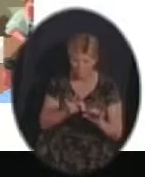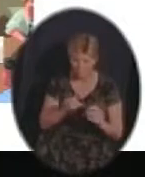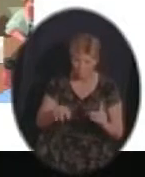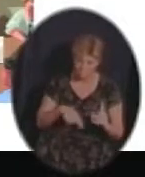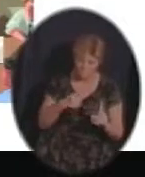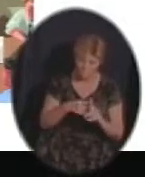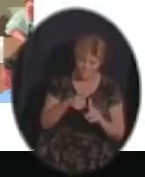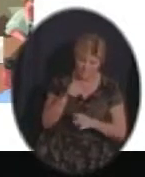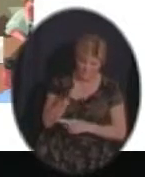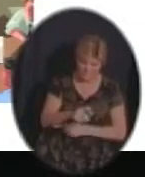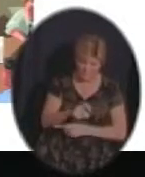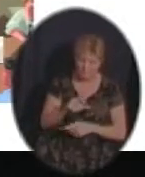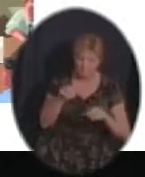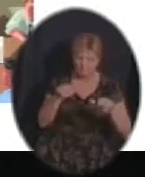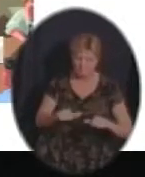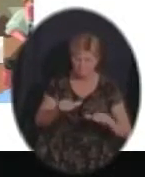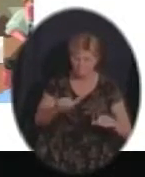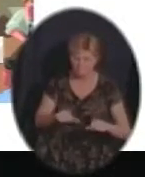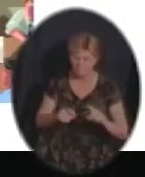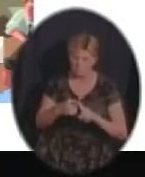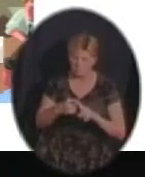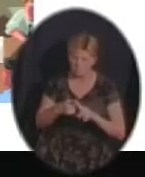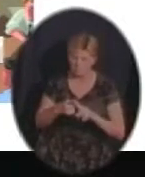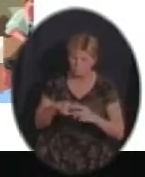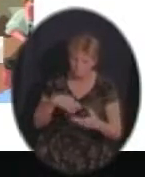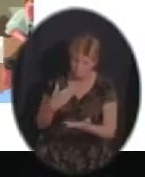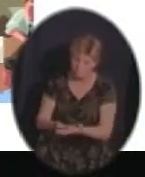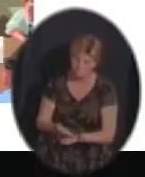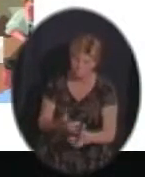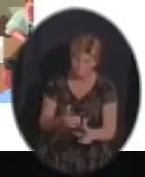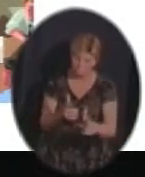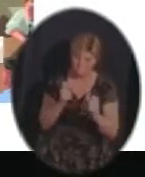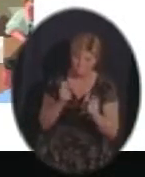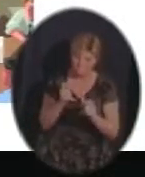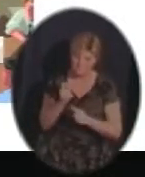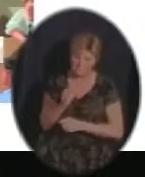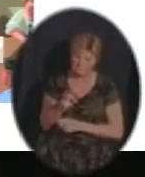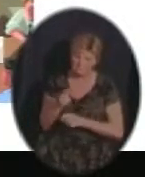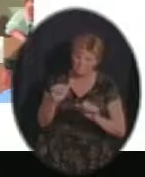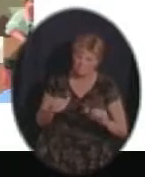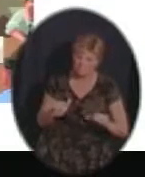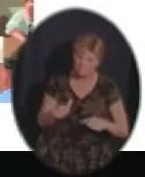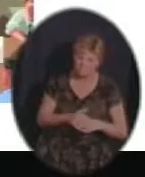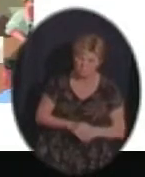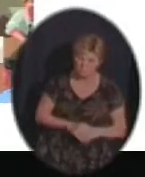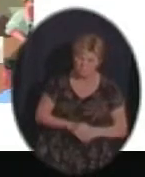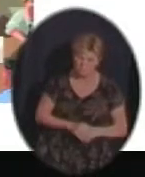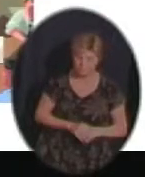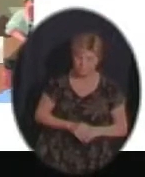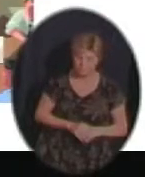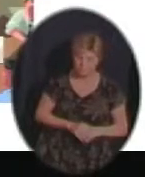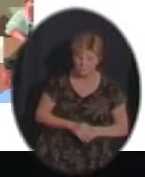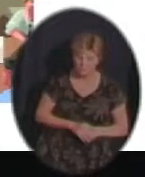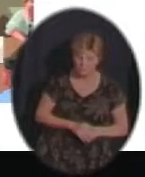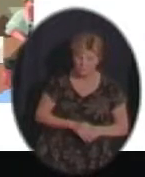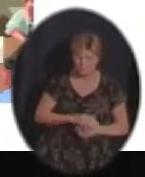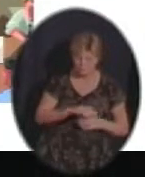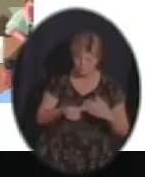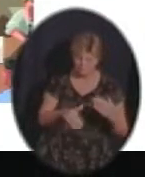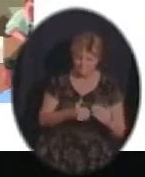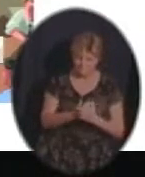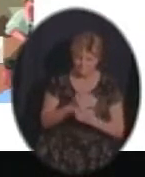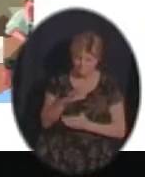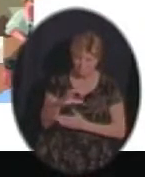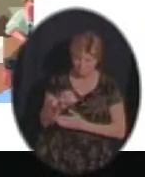to do that if possible. Not necessarily required, but if possible. Their overall responses to this RFP, again, they all did a phenomenal